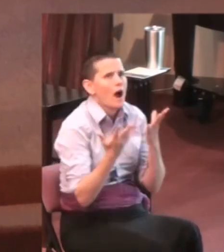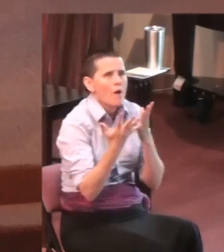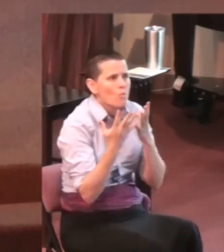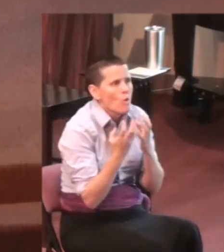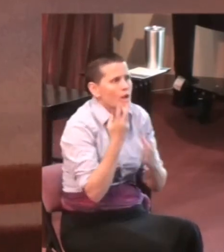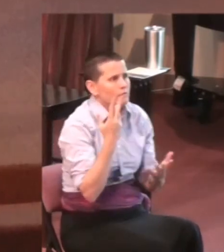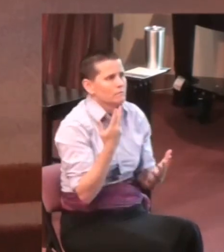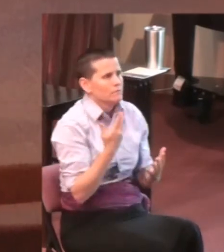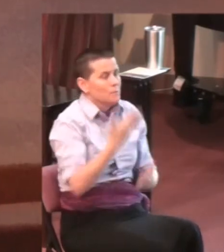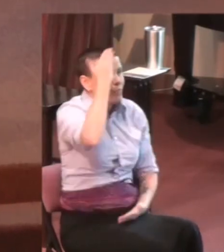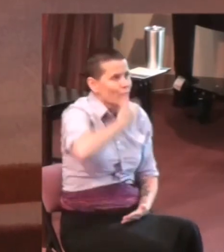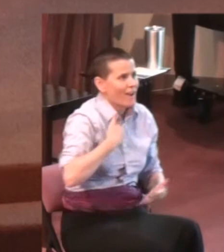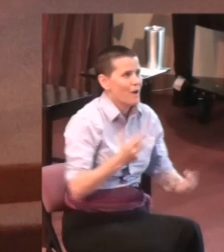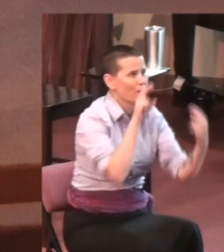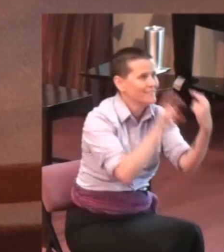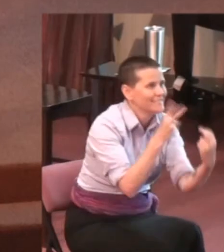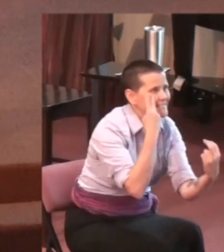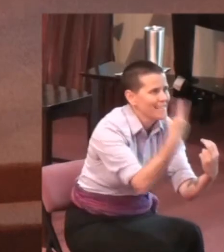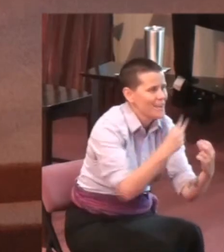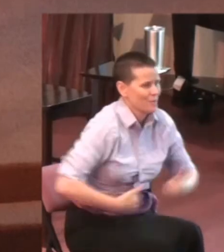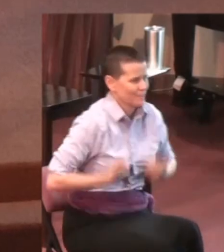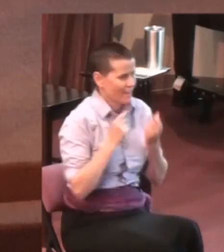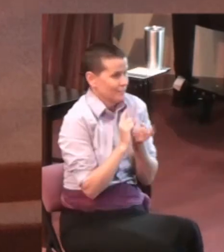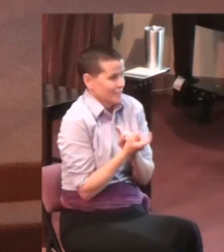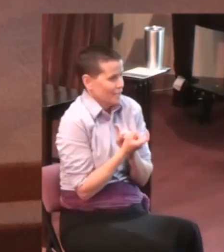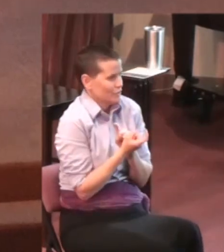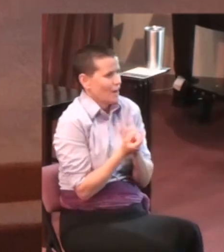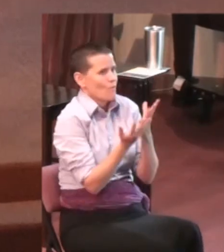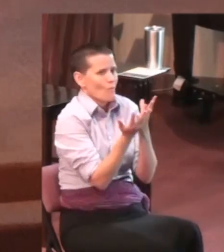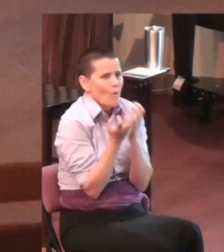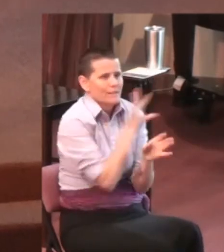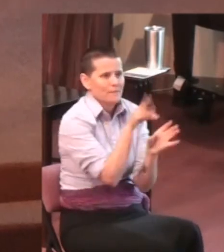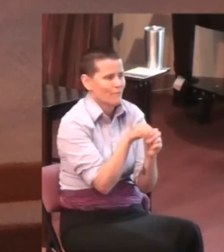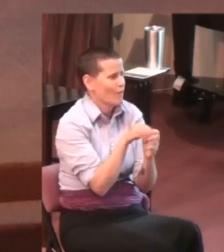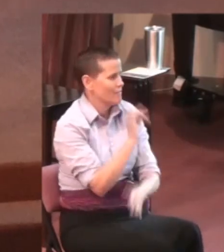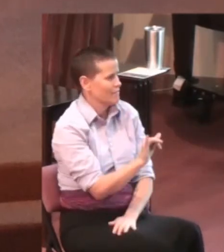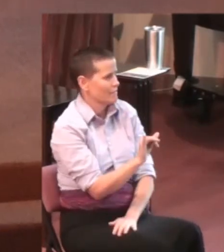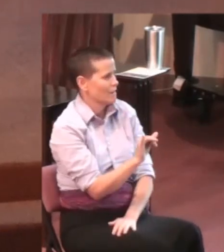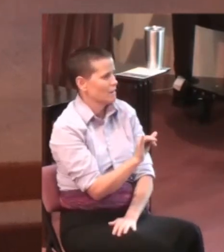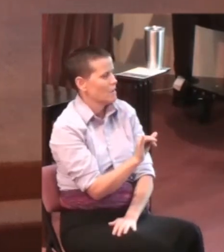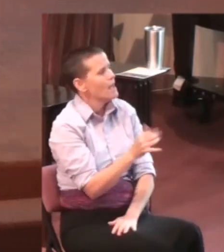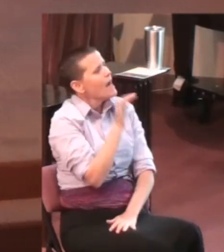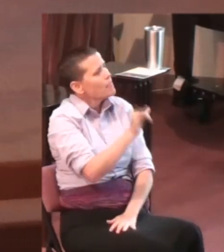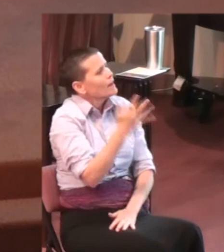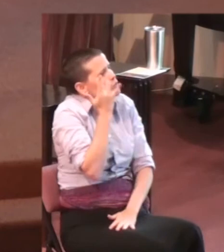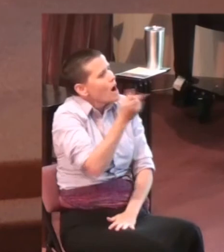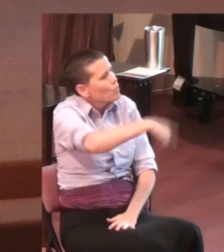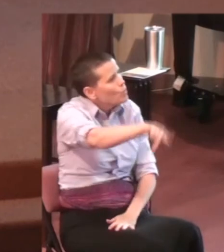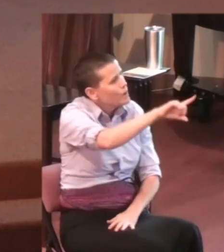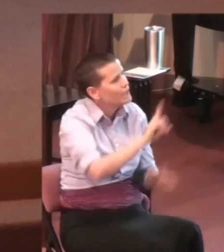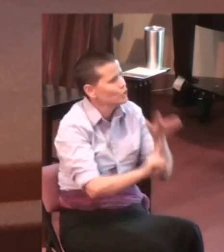transformed. And oh my gosh, it's incredible. That's why we're here. Everything we